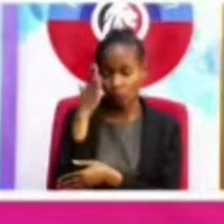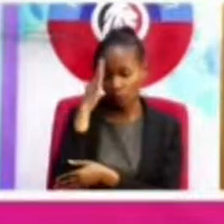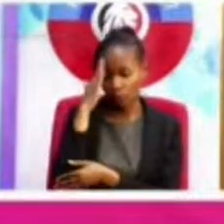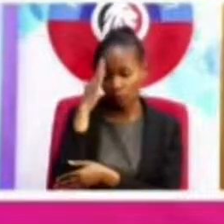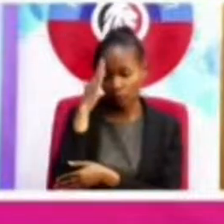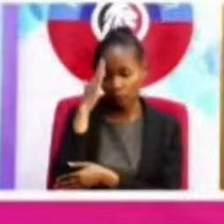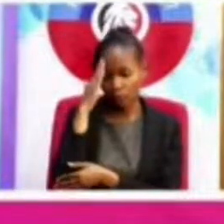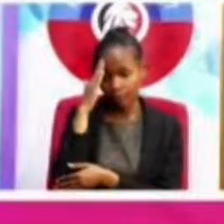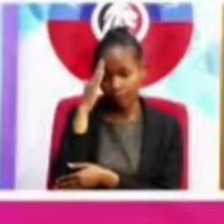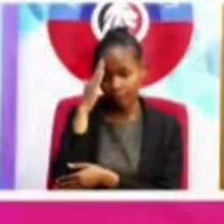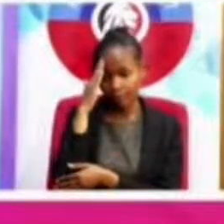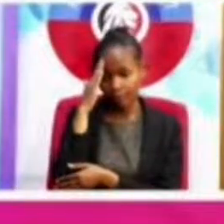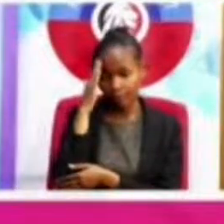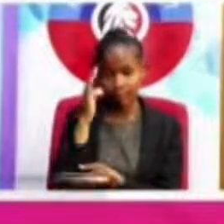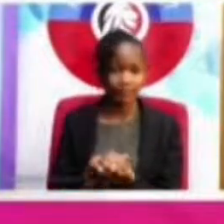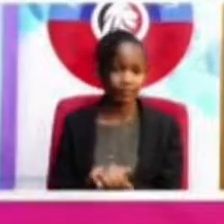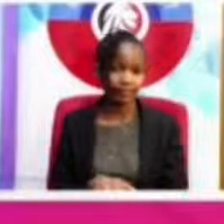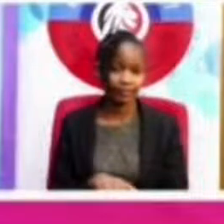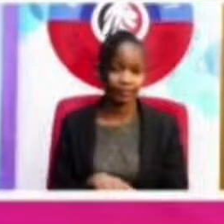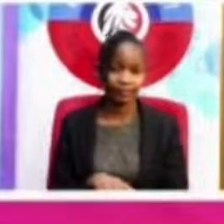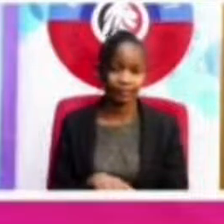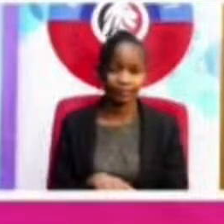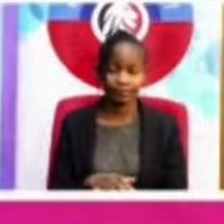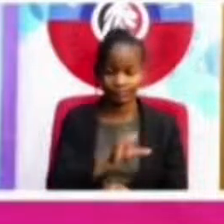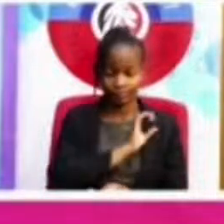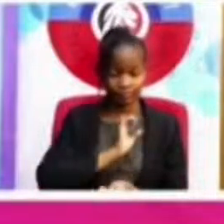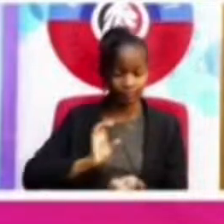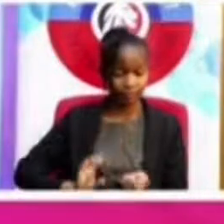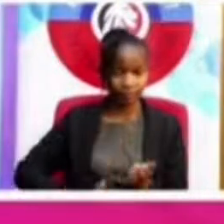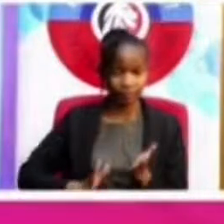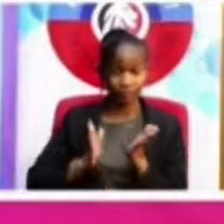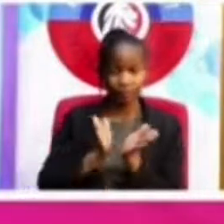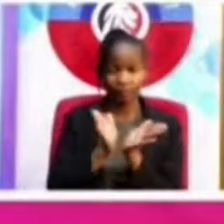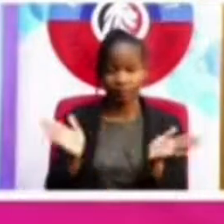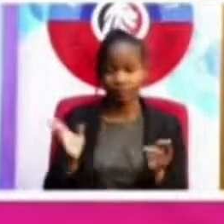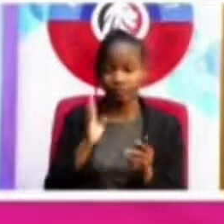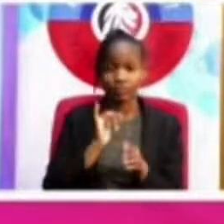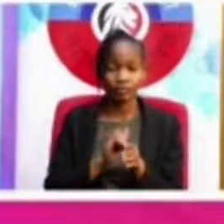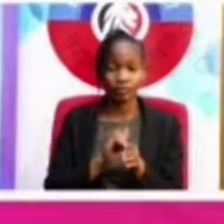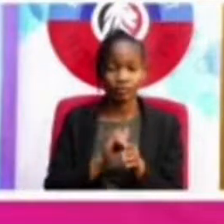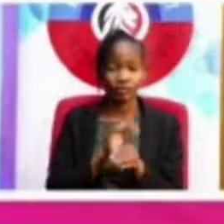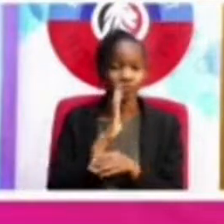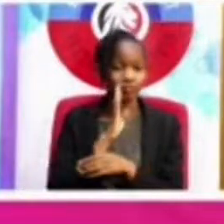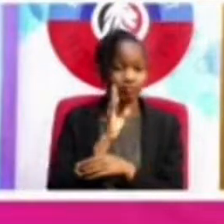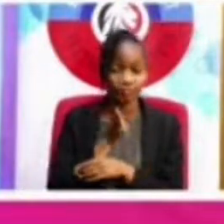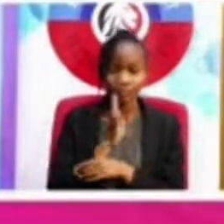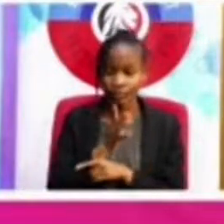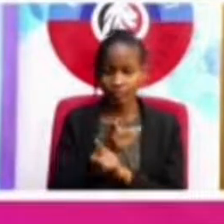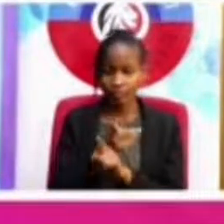The Commissioner Generals that spoke and the representative from South Africa